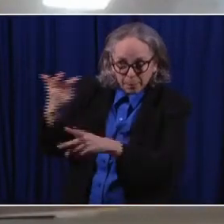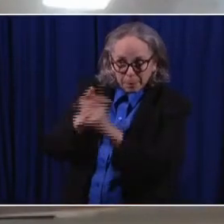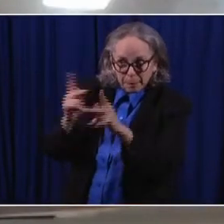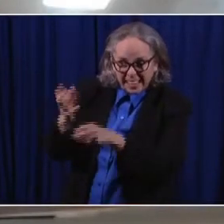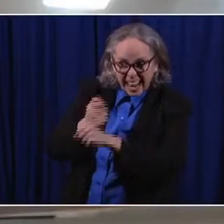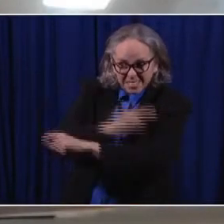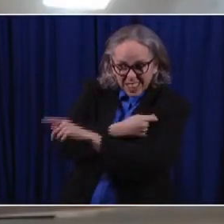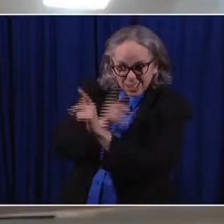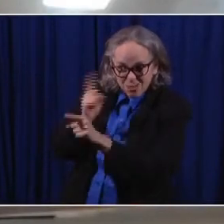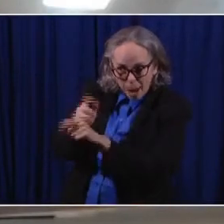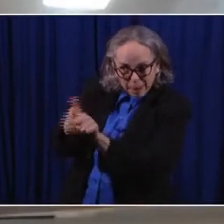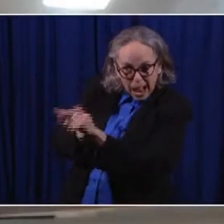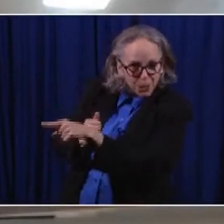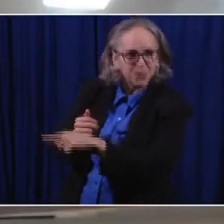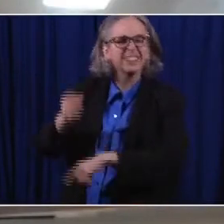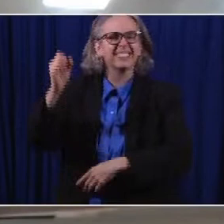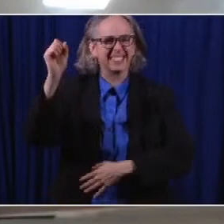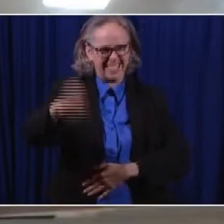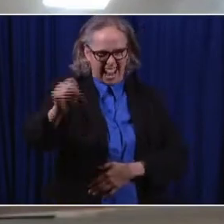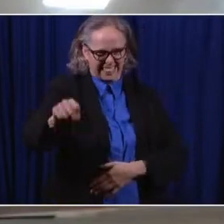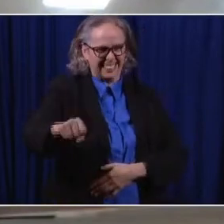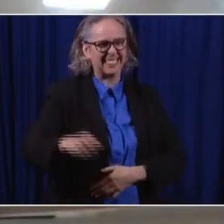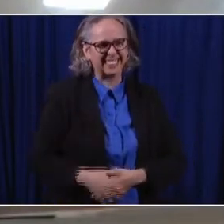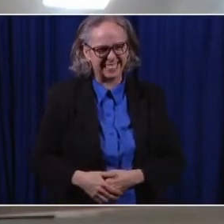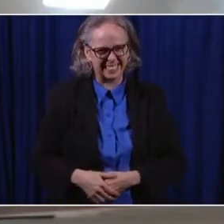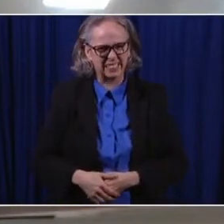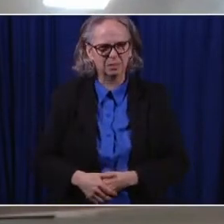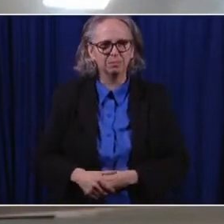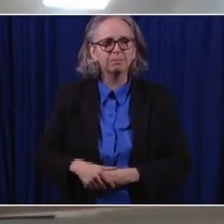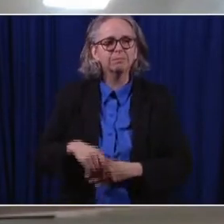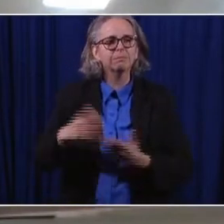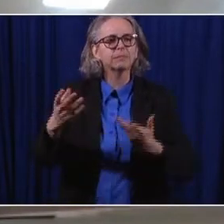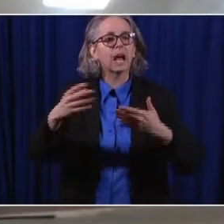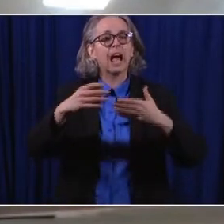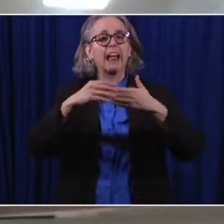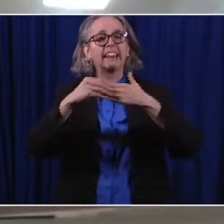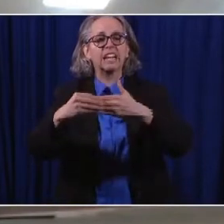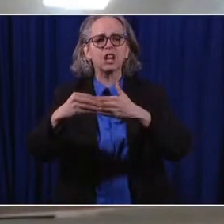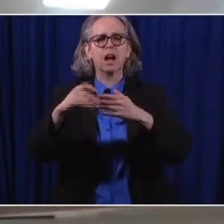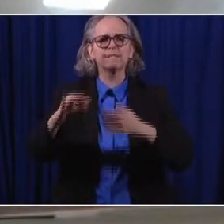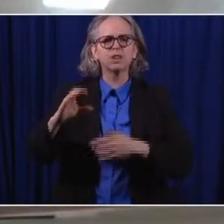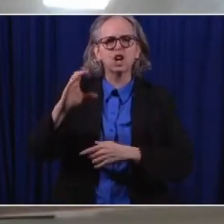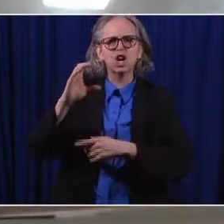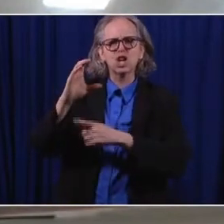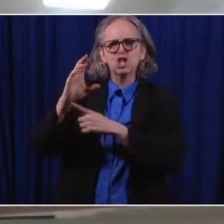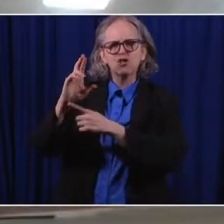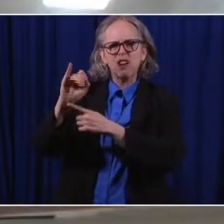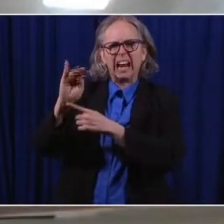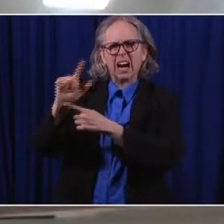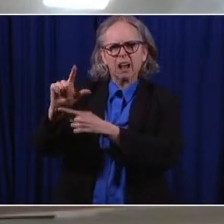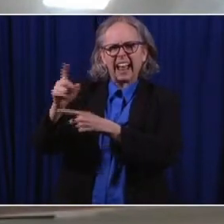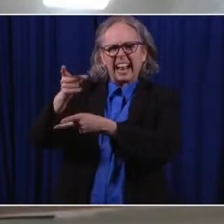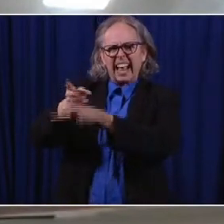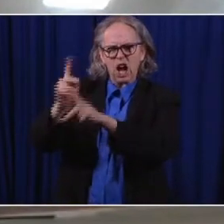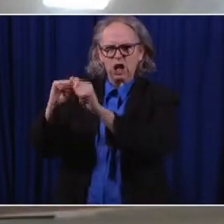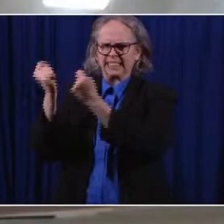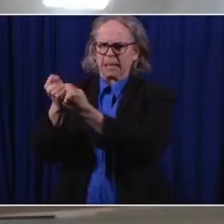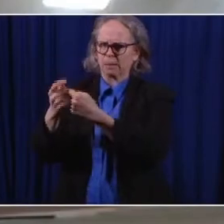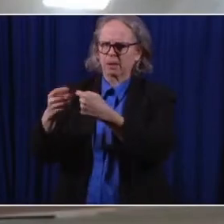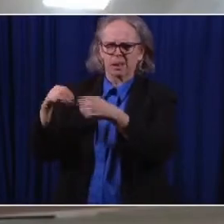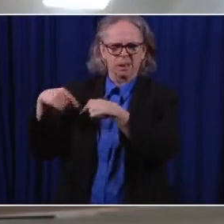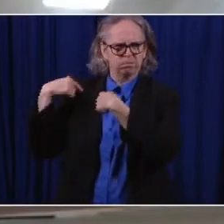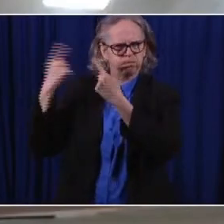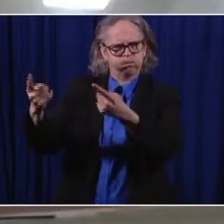about to start with probably the leader of our critical care team here and the one who's been a tremendous leader through this entire COVID pandemic for us, Dr.